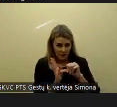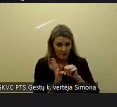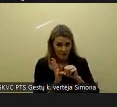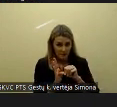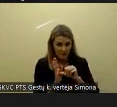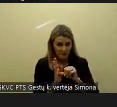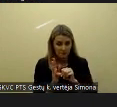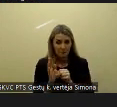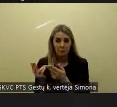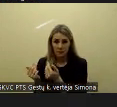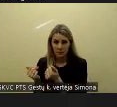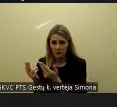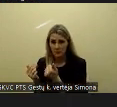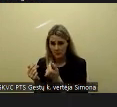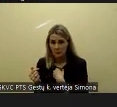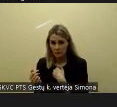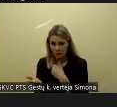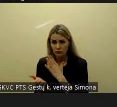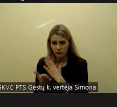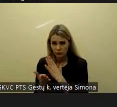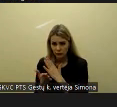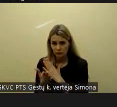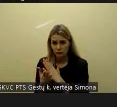Taip, esu.